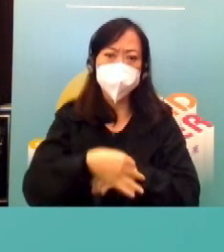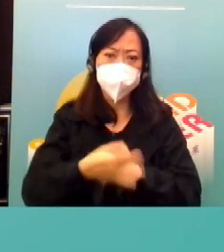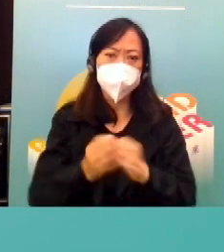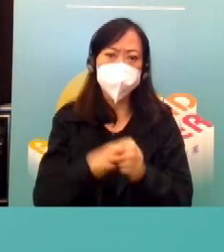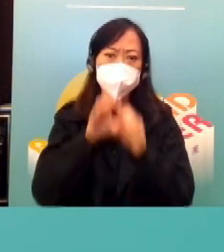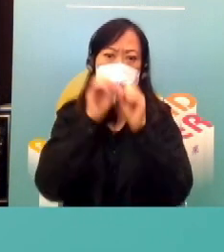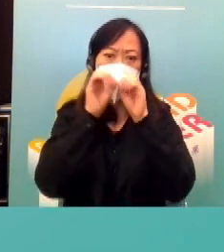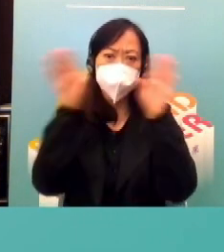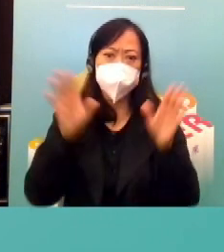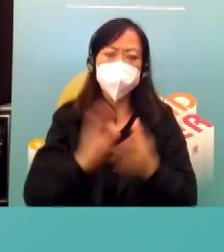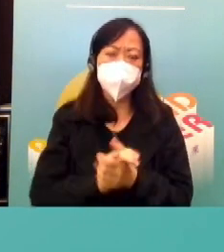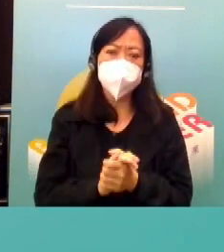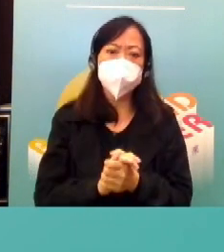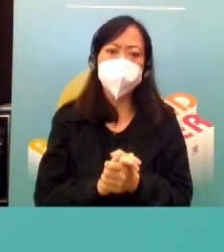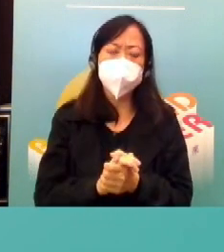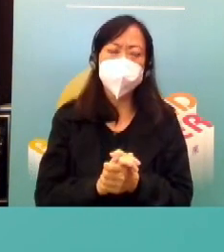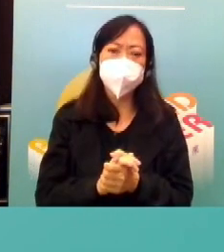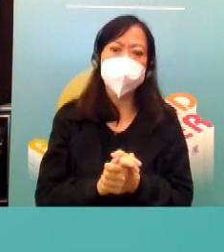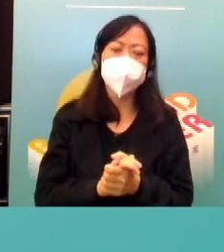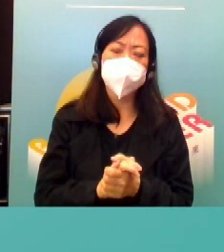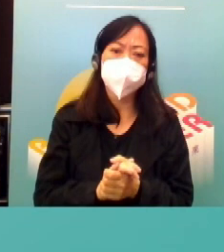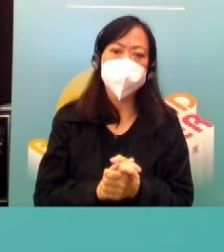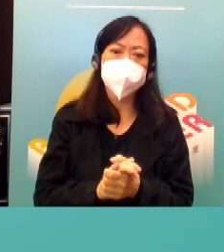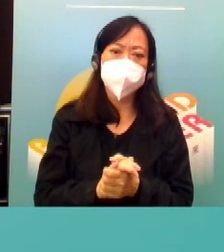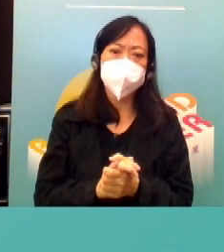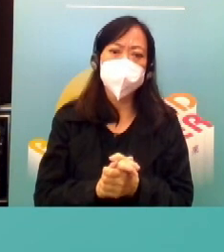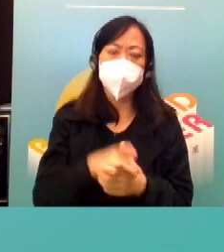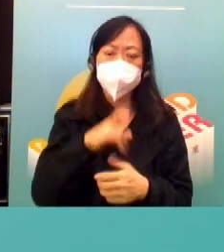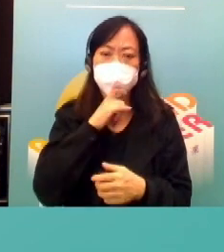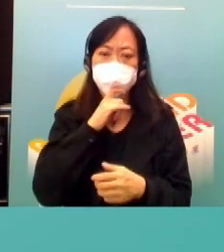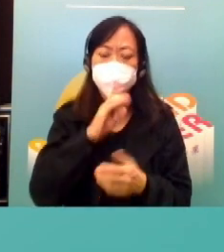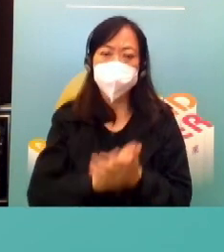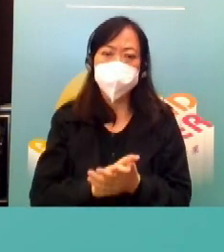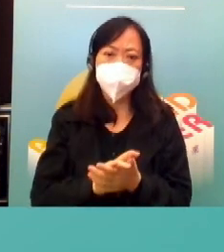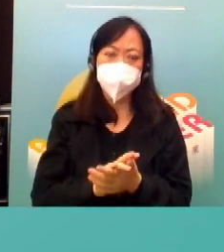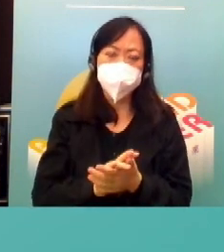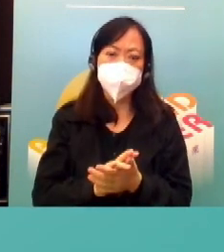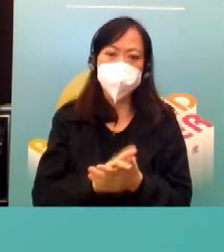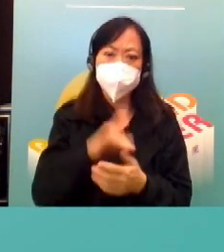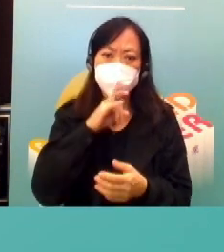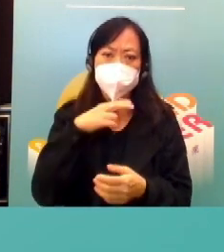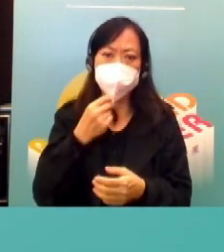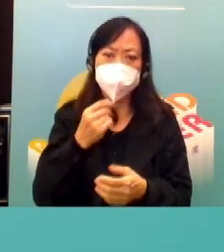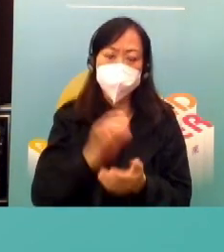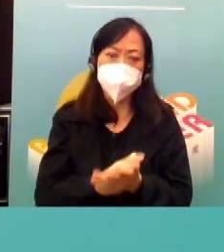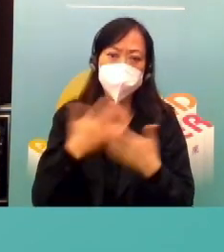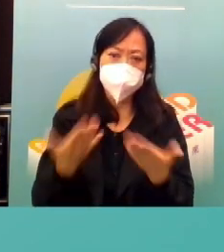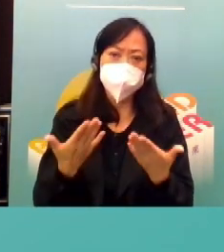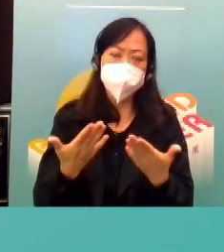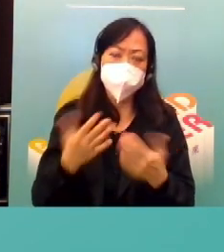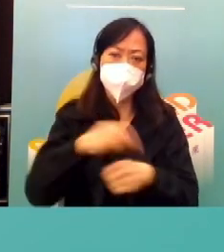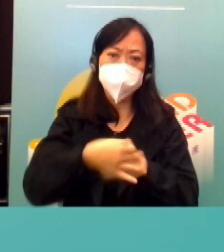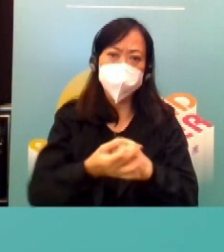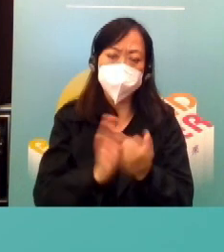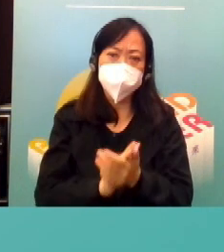there's a major agreement among the developed countries saying that we will invest more. But even with that, we still see a big